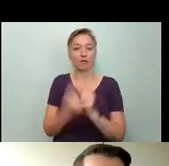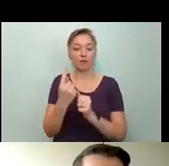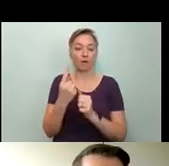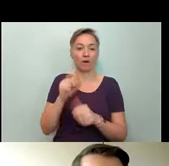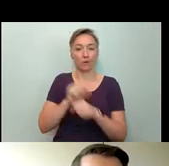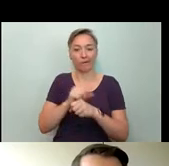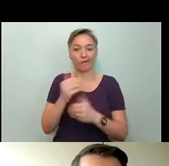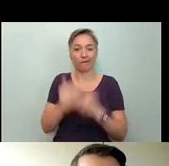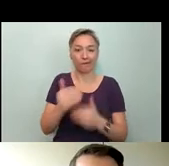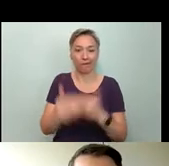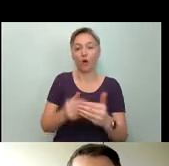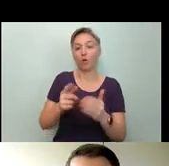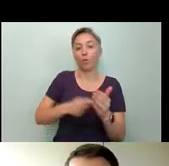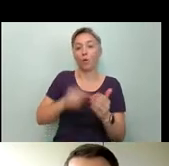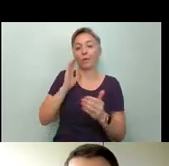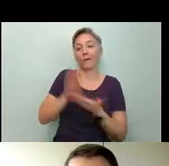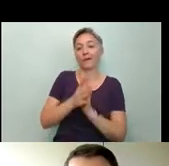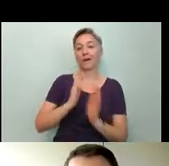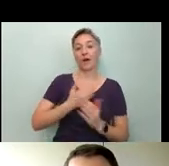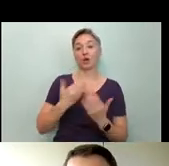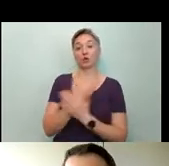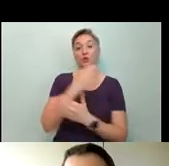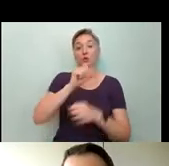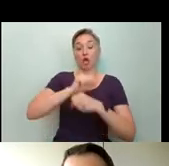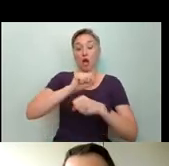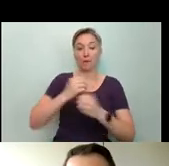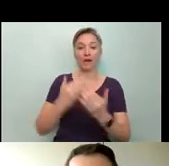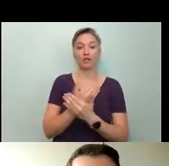ultimately become our new job and classification structure and